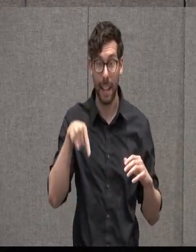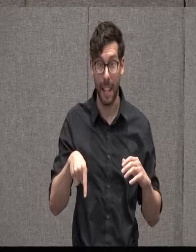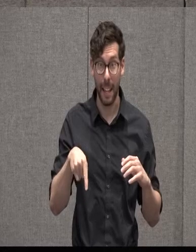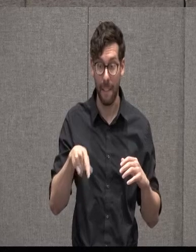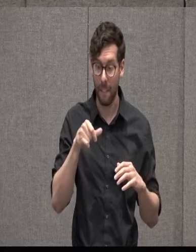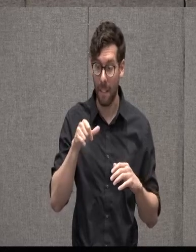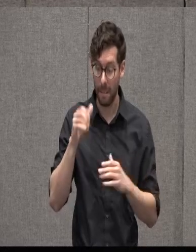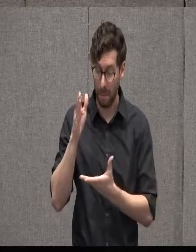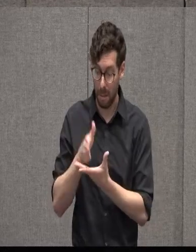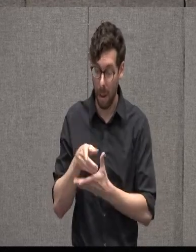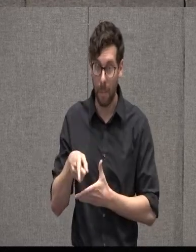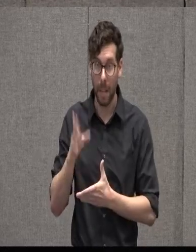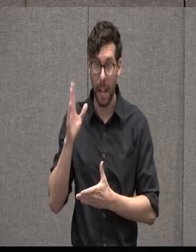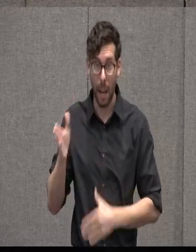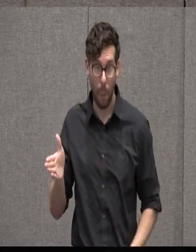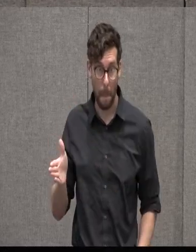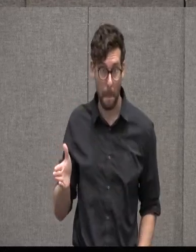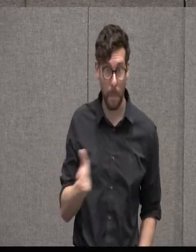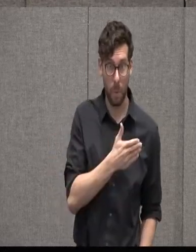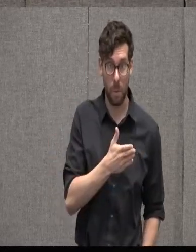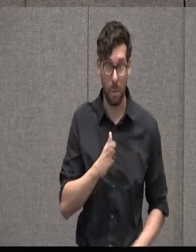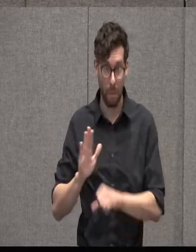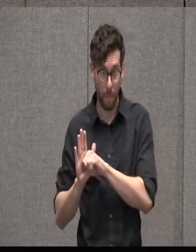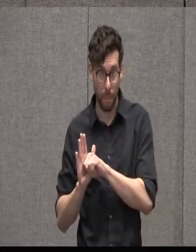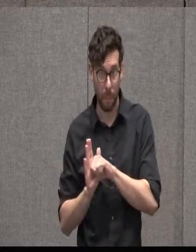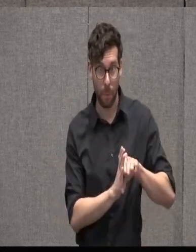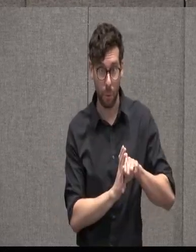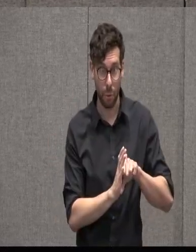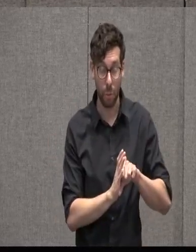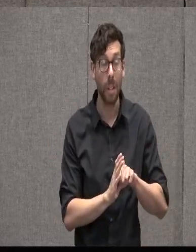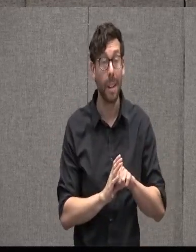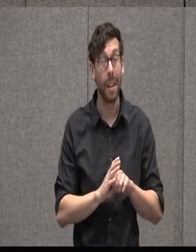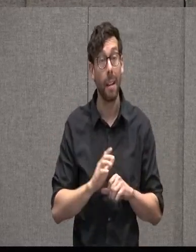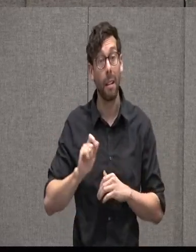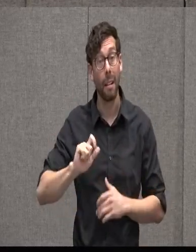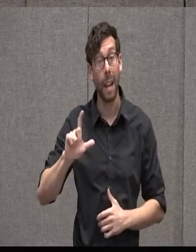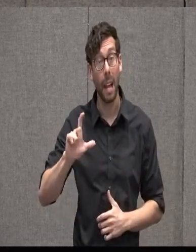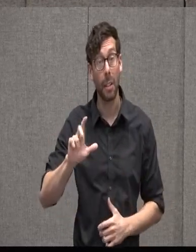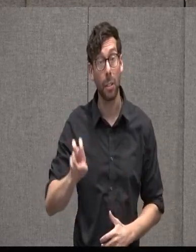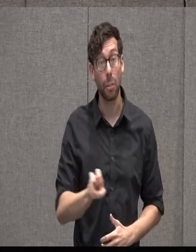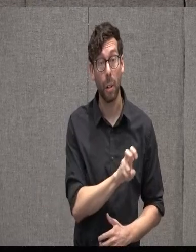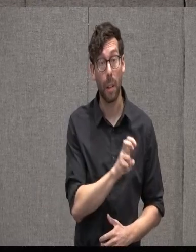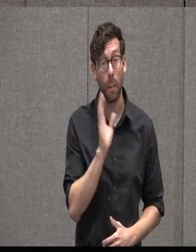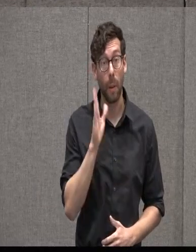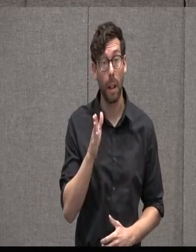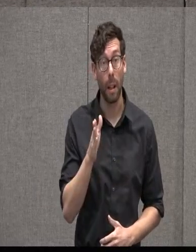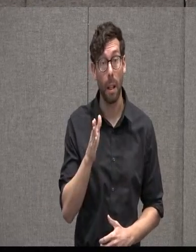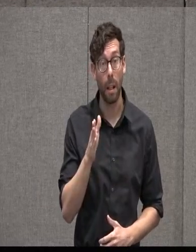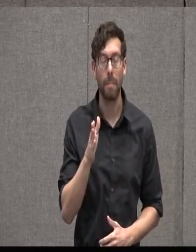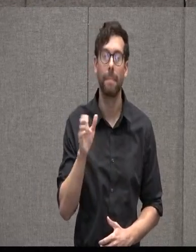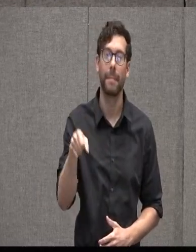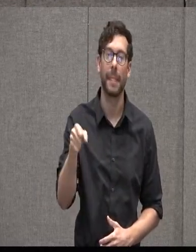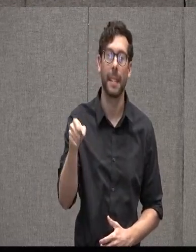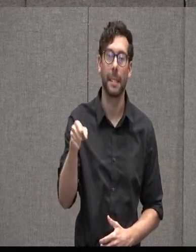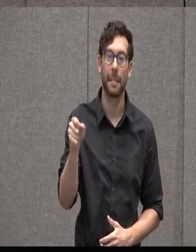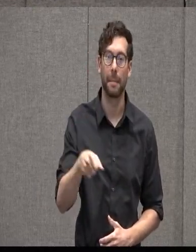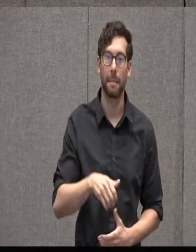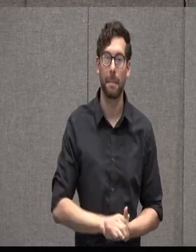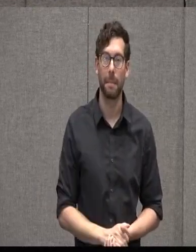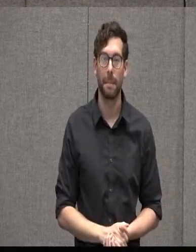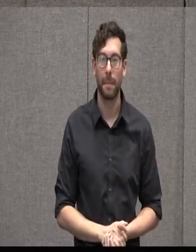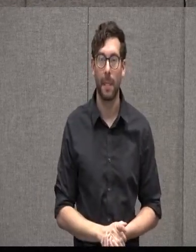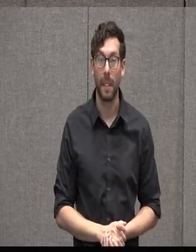what happens if this is not moving, and then I'm going to push this towards it? Will there be a